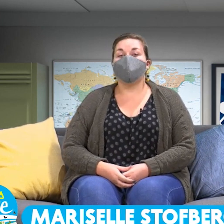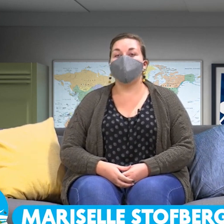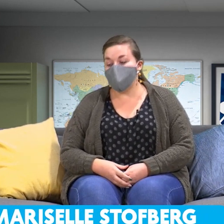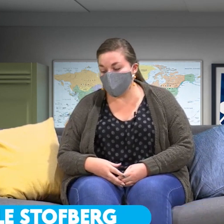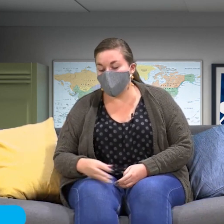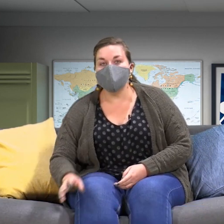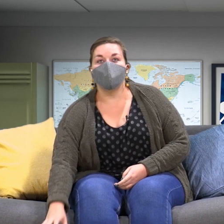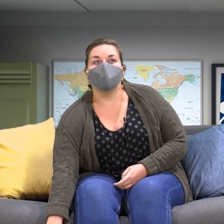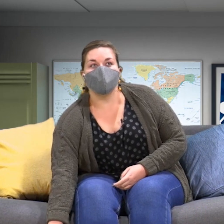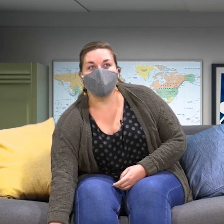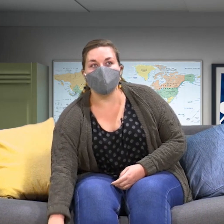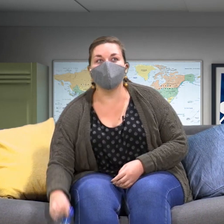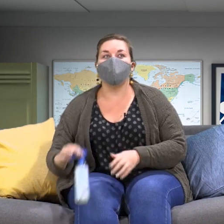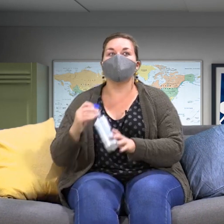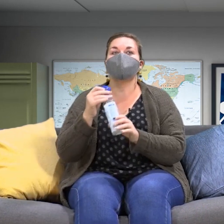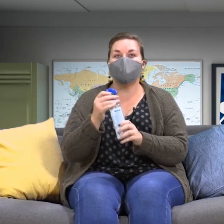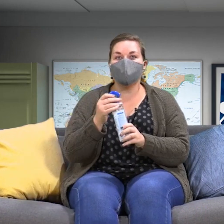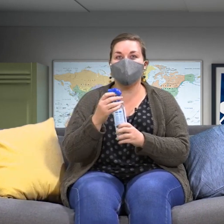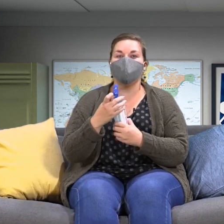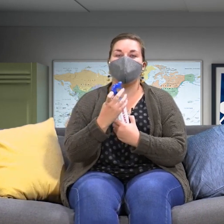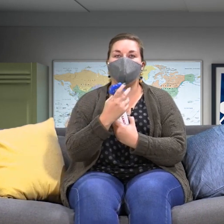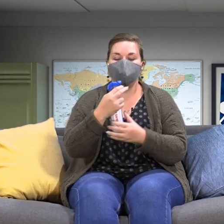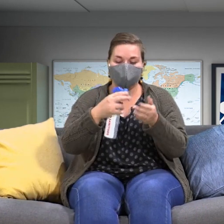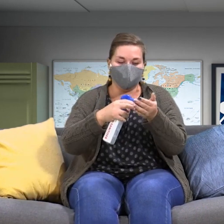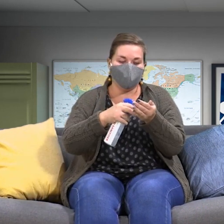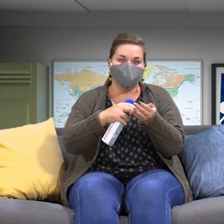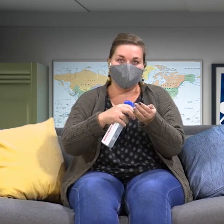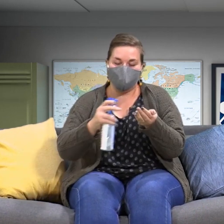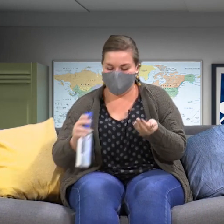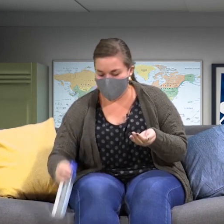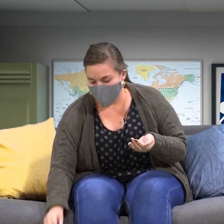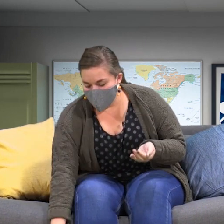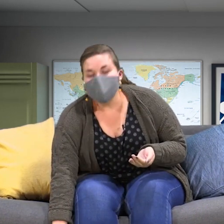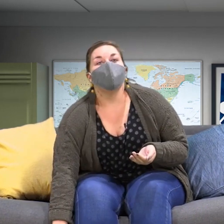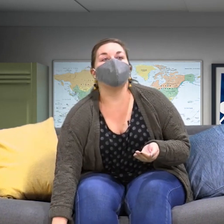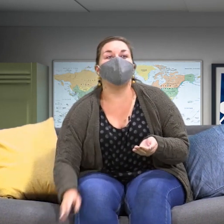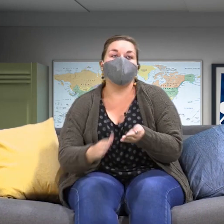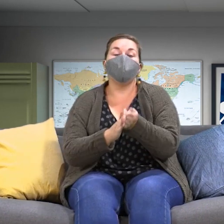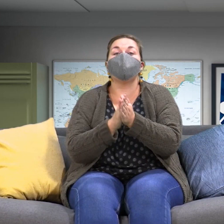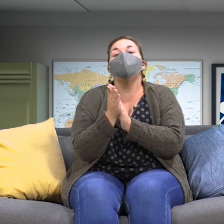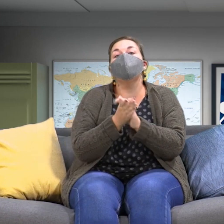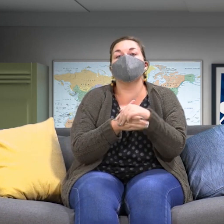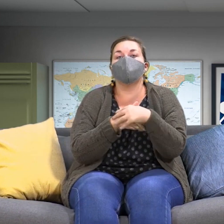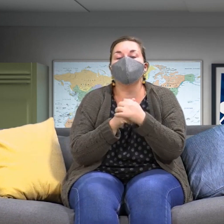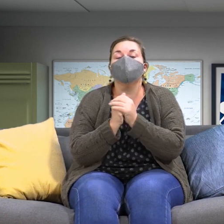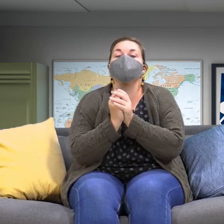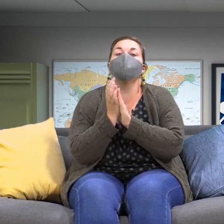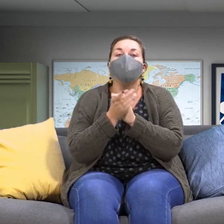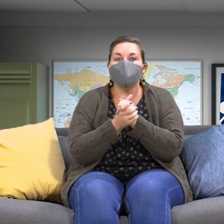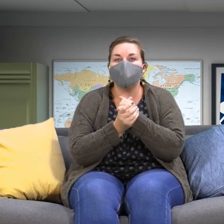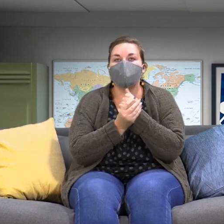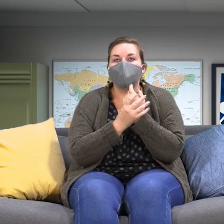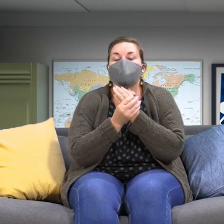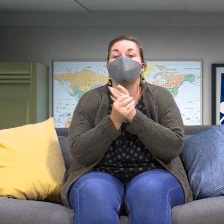But before we start, please remember to always sanitize your hands. And then our theme for this week, which we should